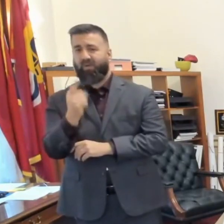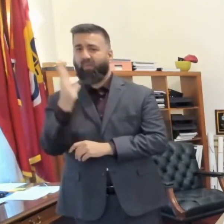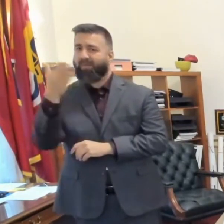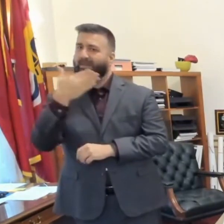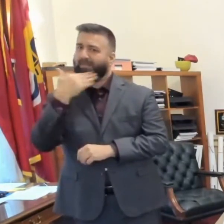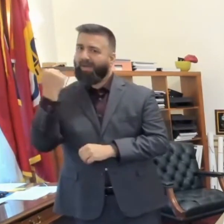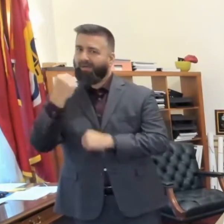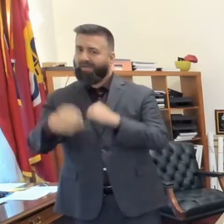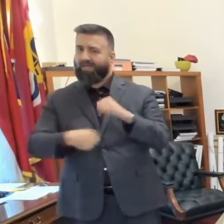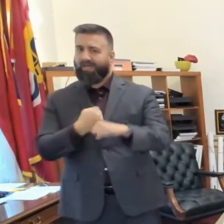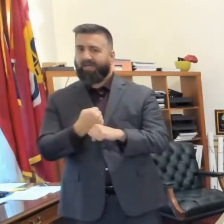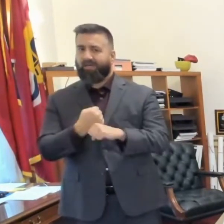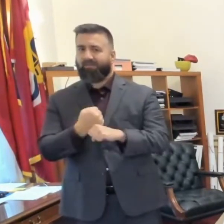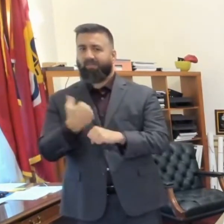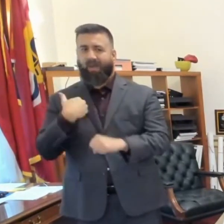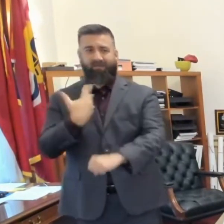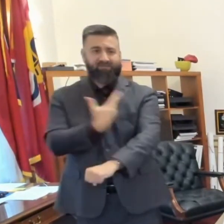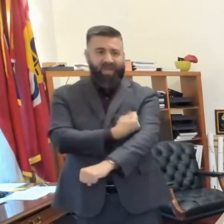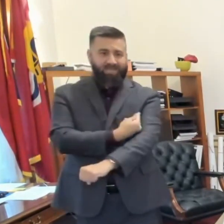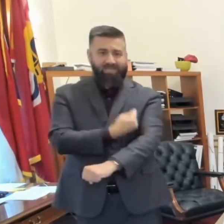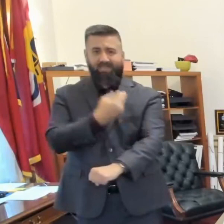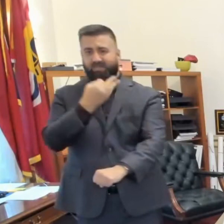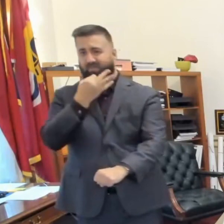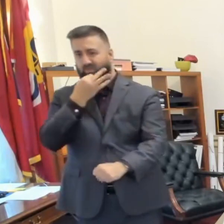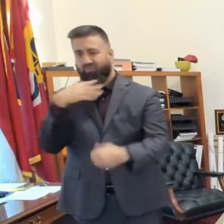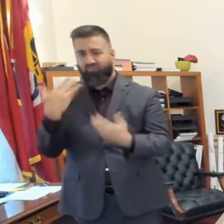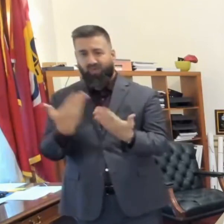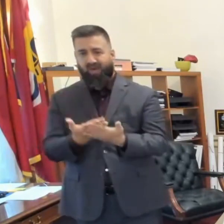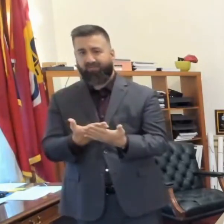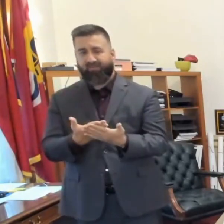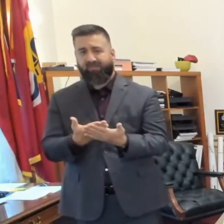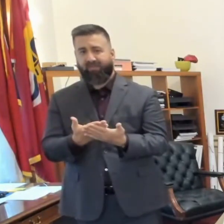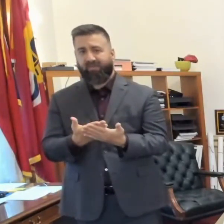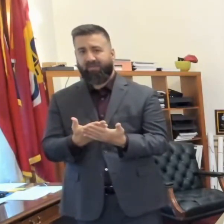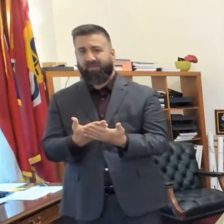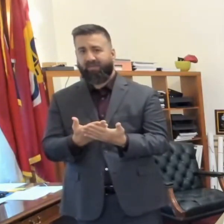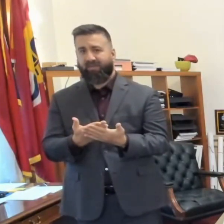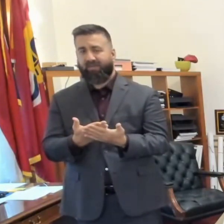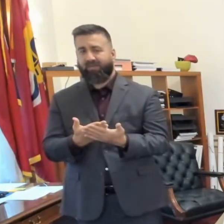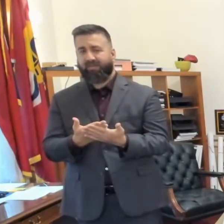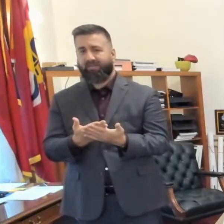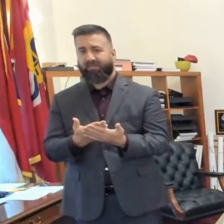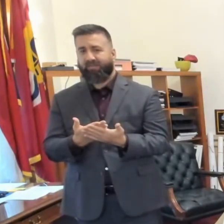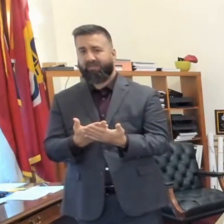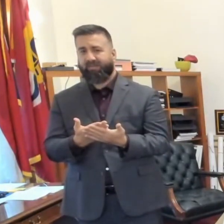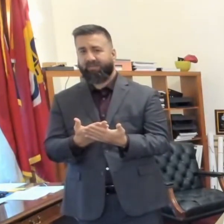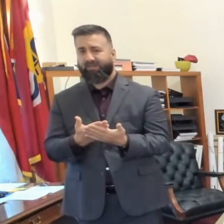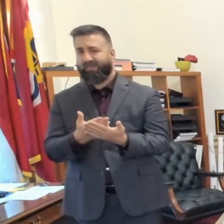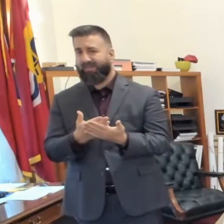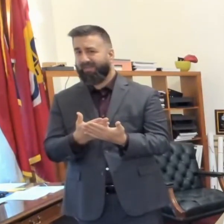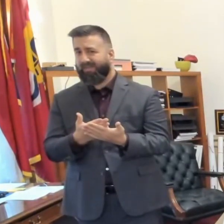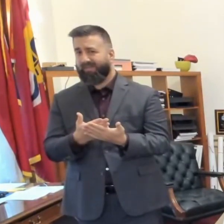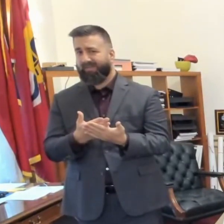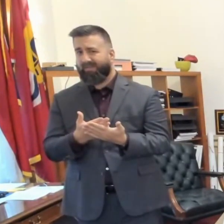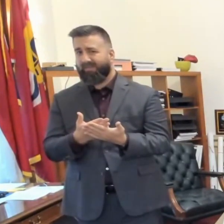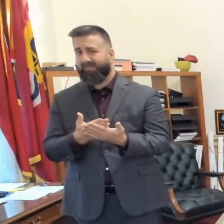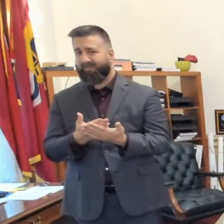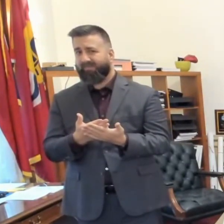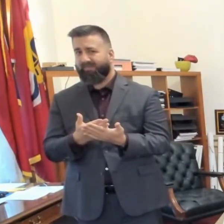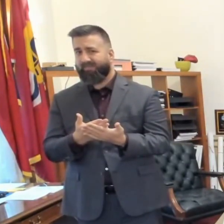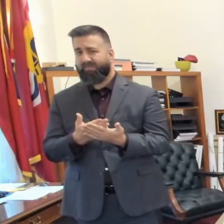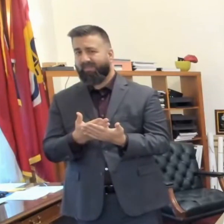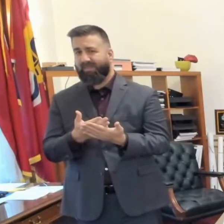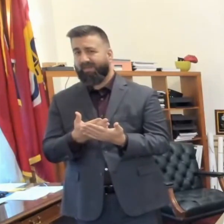it will be. We have this vaccine on the way. We're not there yet, but we can